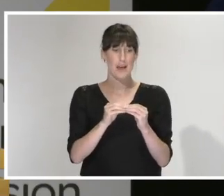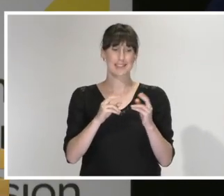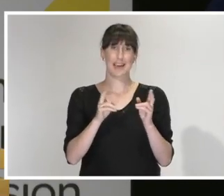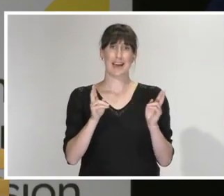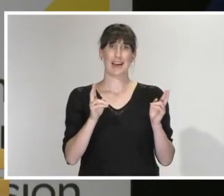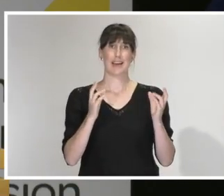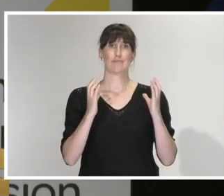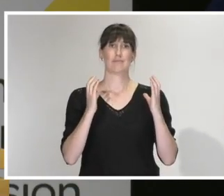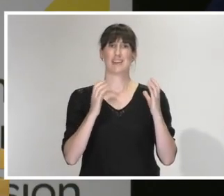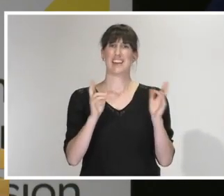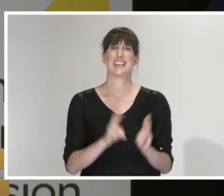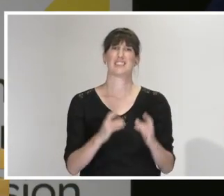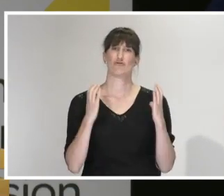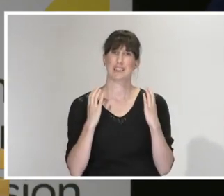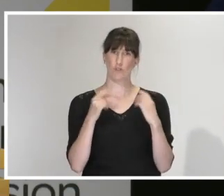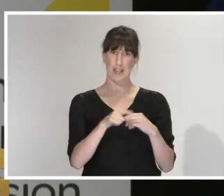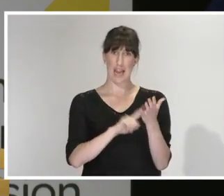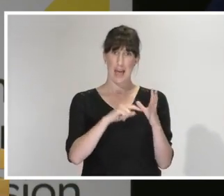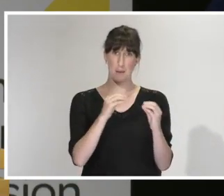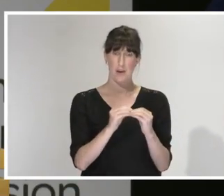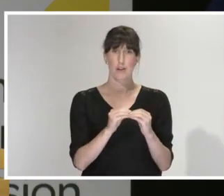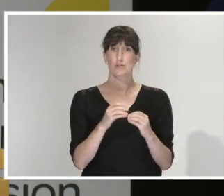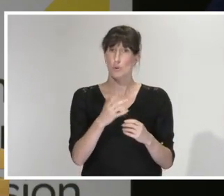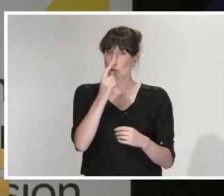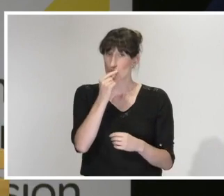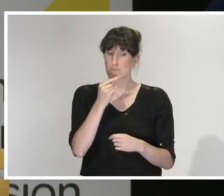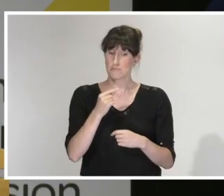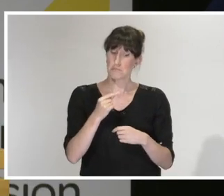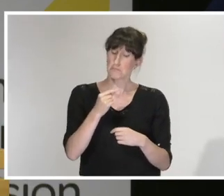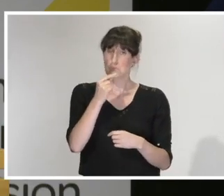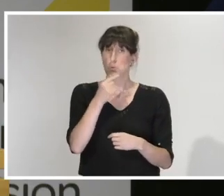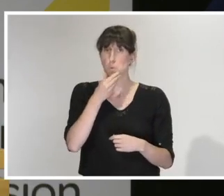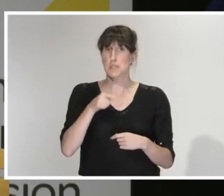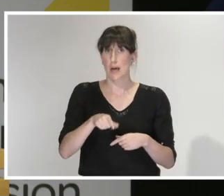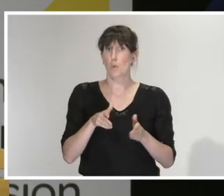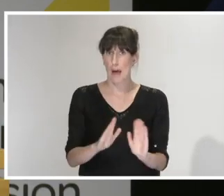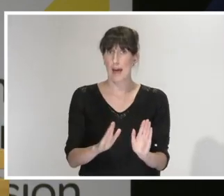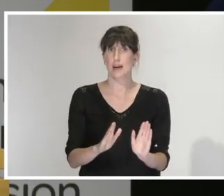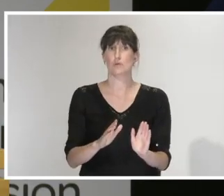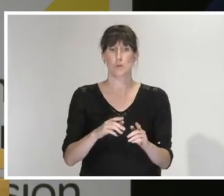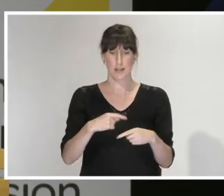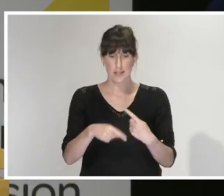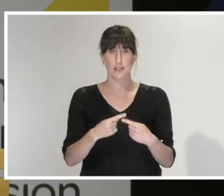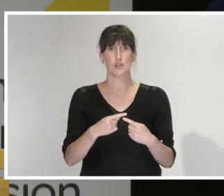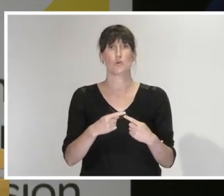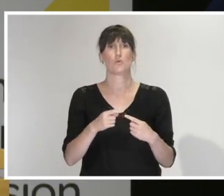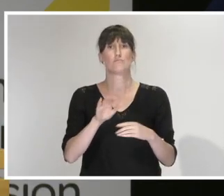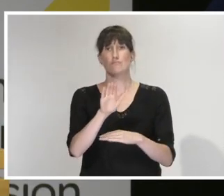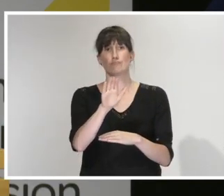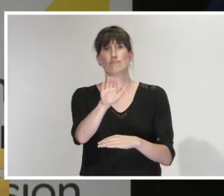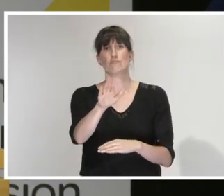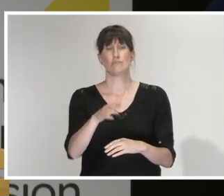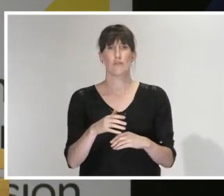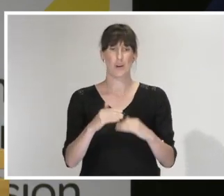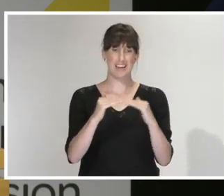That would be more part of our ongoing surveillance to support our efforts to keep stamping it out as we go into levels 3